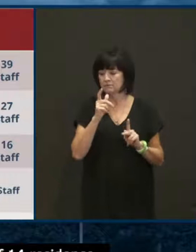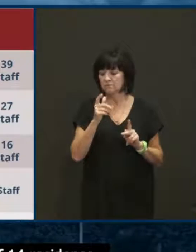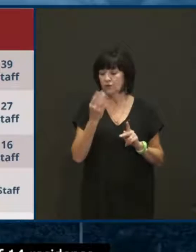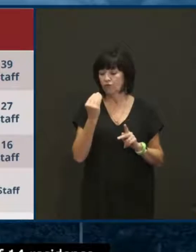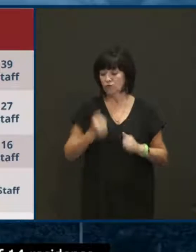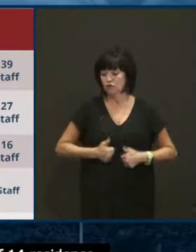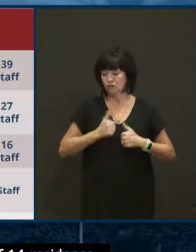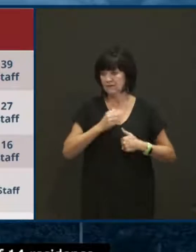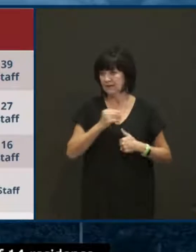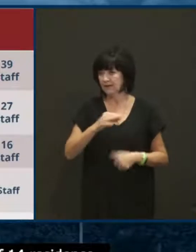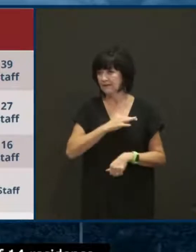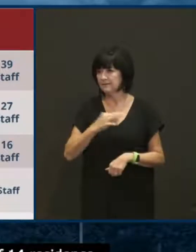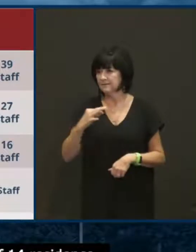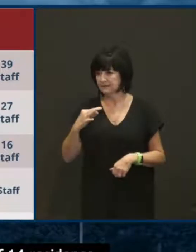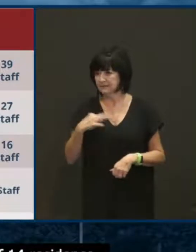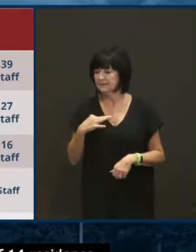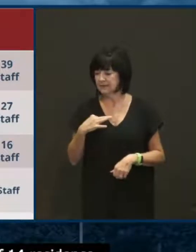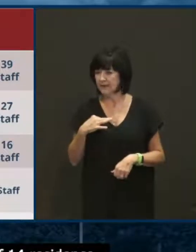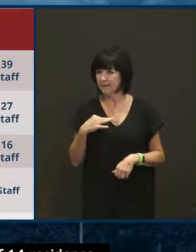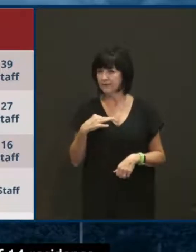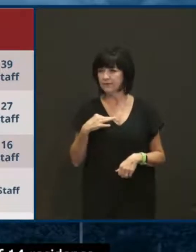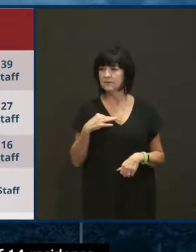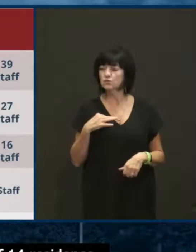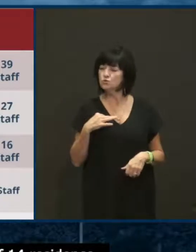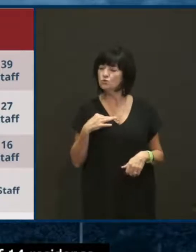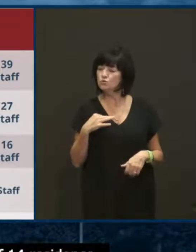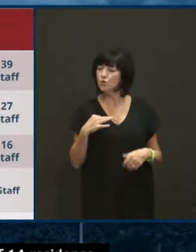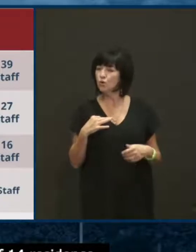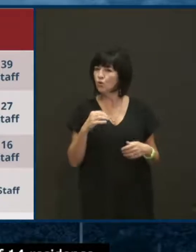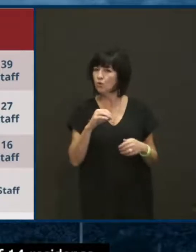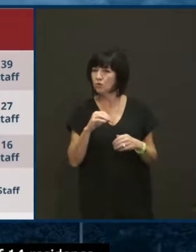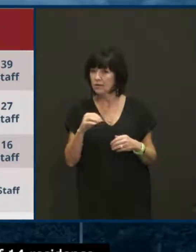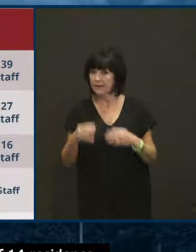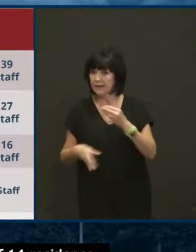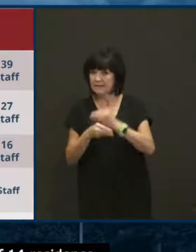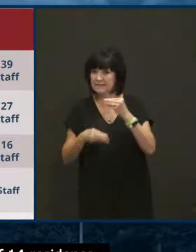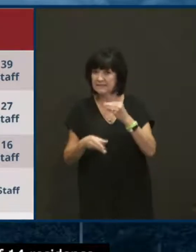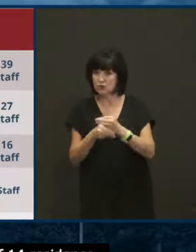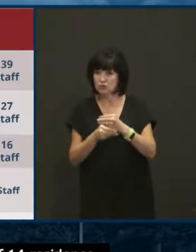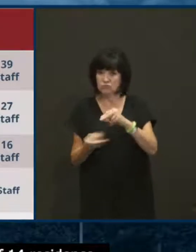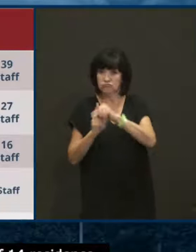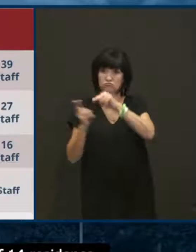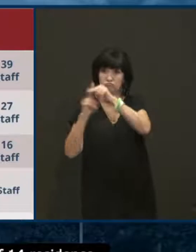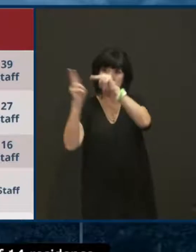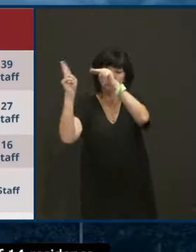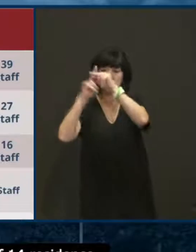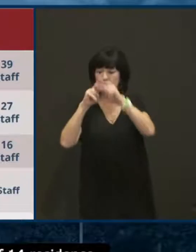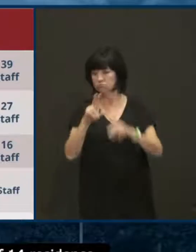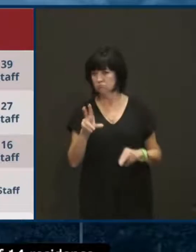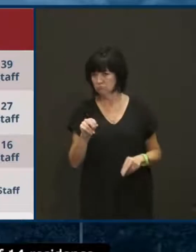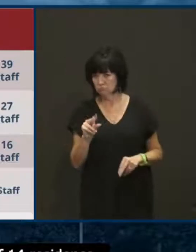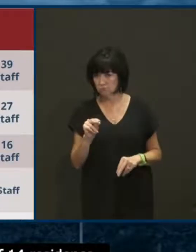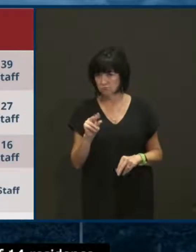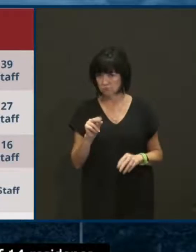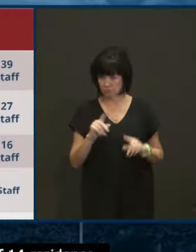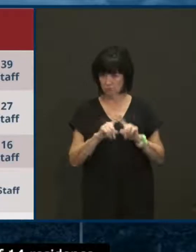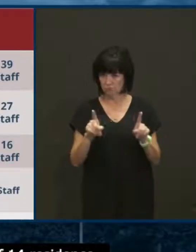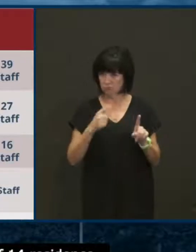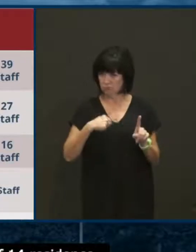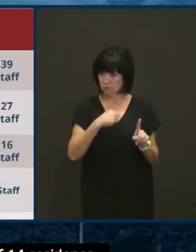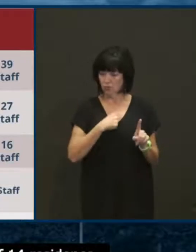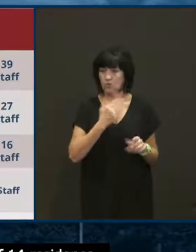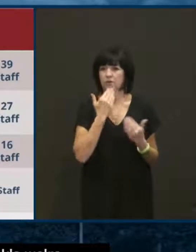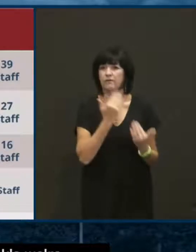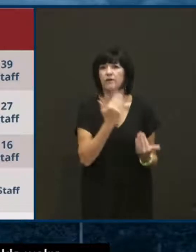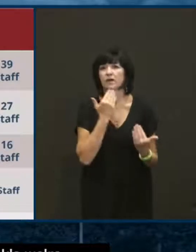care, cases here and there, but no additional outbreaks, which we're happy to see. Really grateful